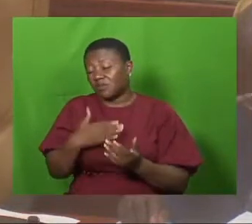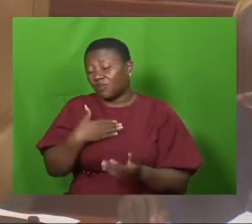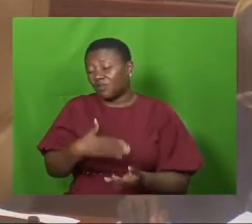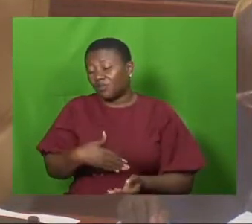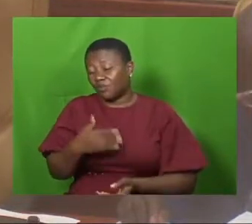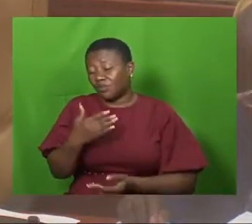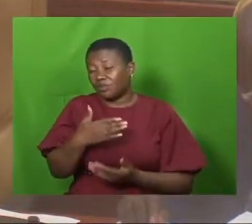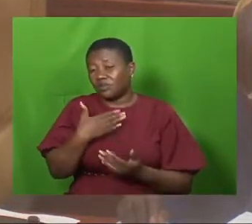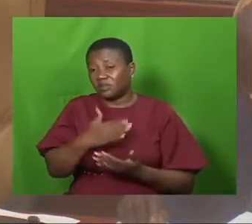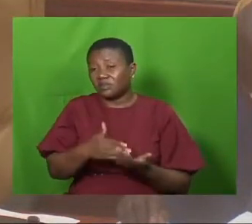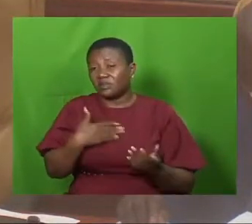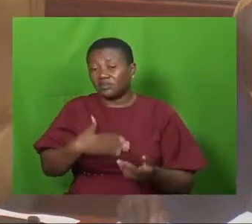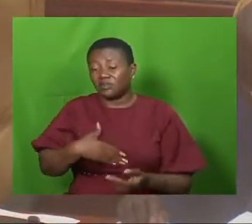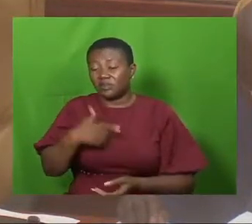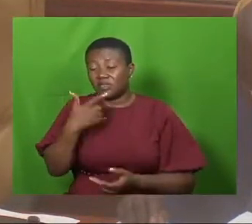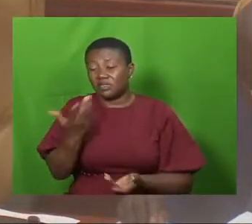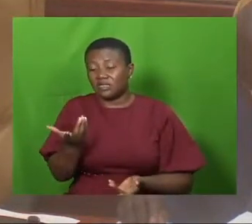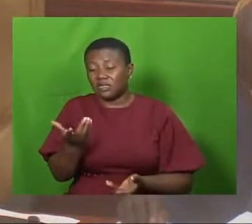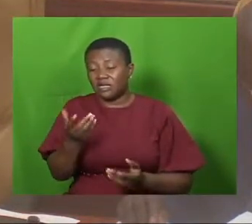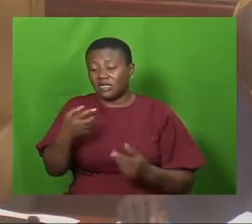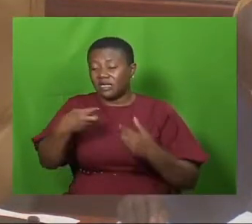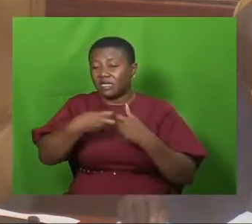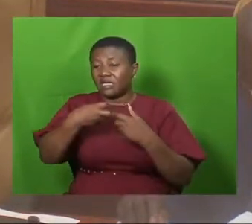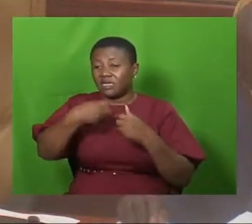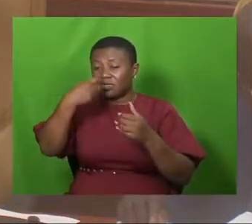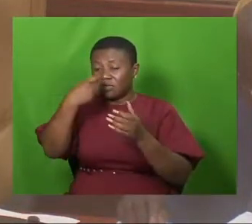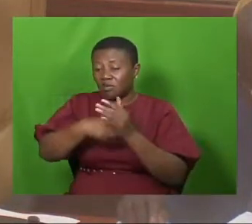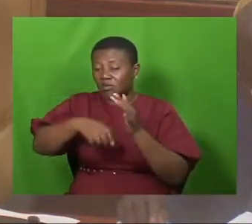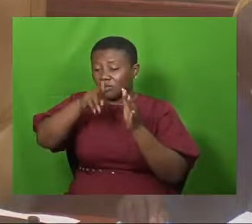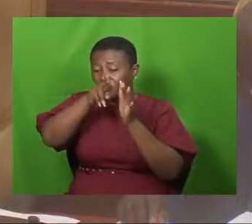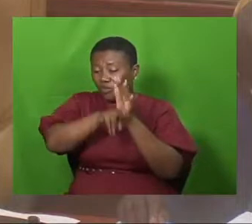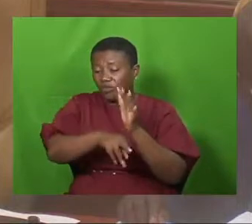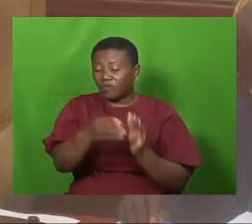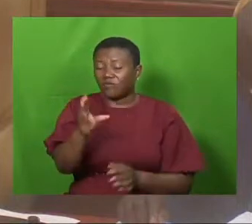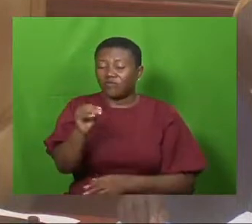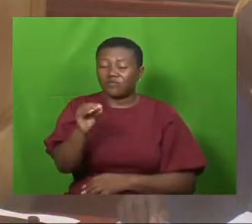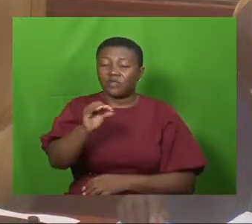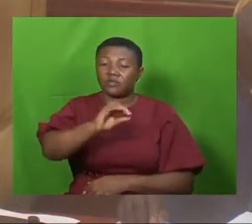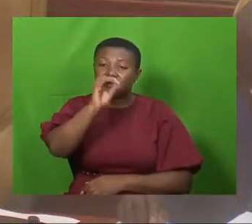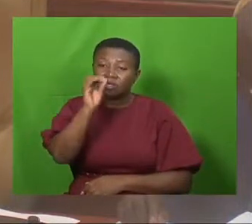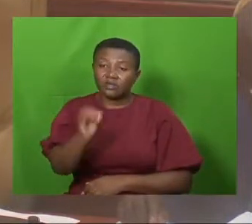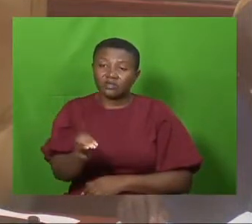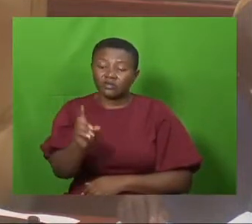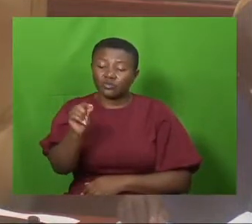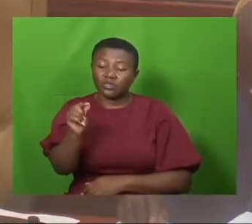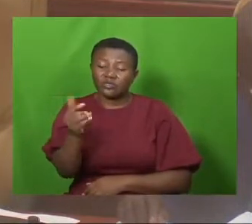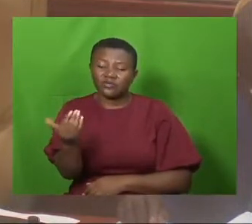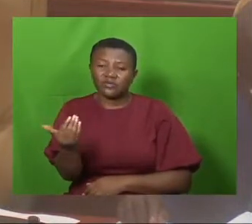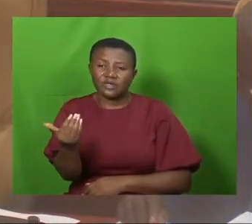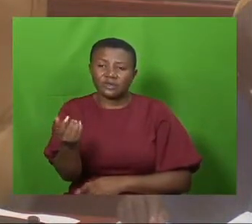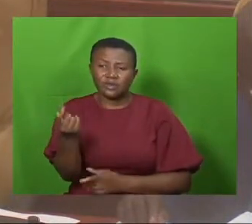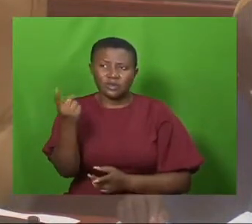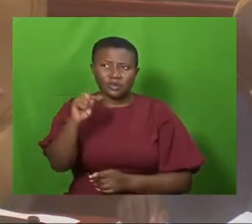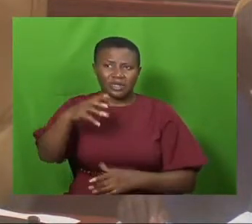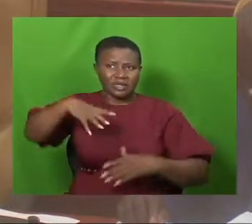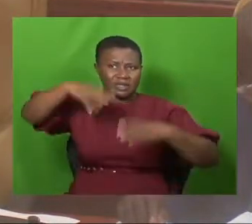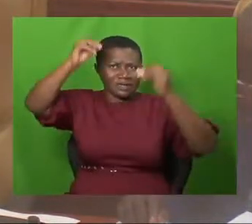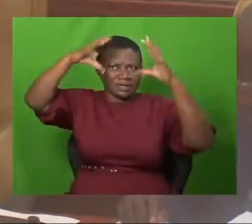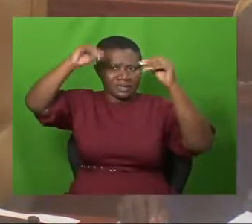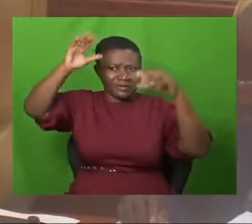electricity prices were reduced by 50% in 2015 when we were sleeping in darkness, I don't know what that person is talking